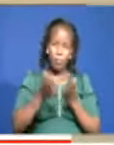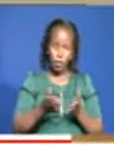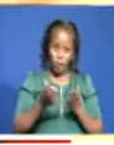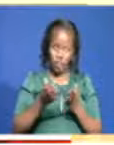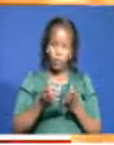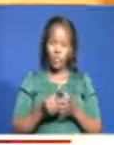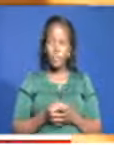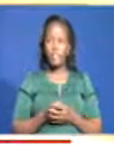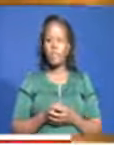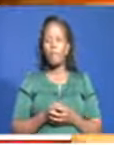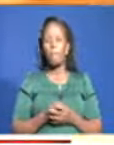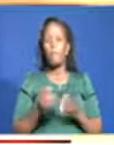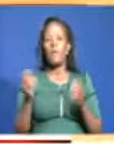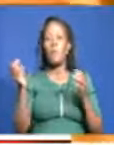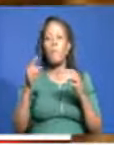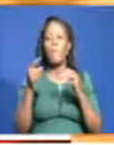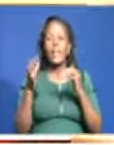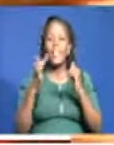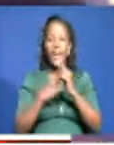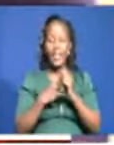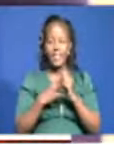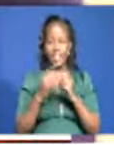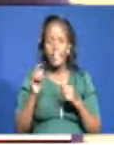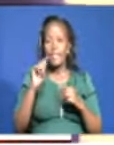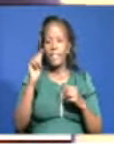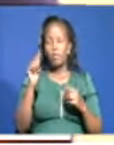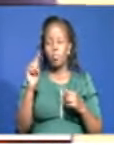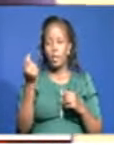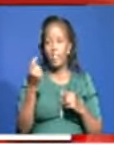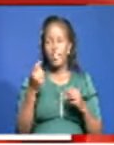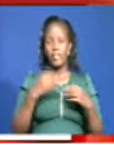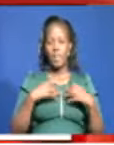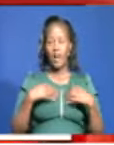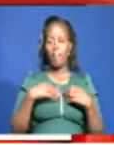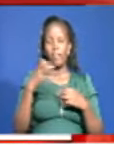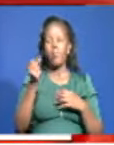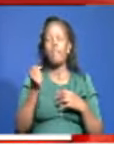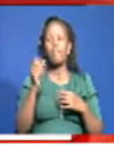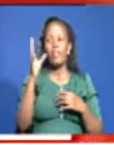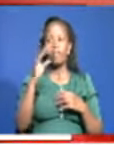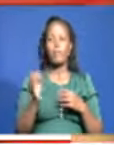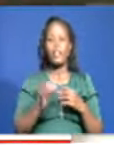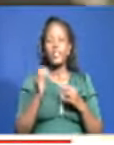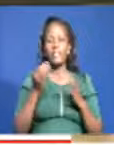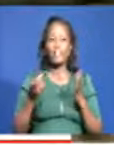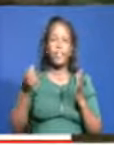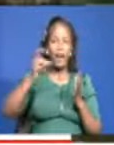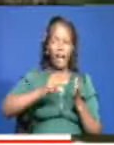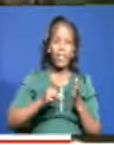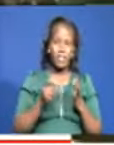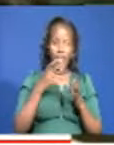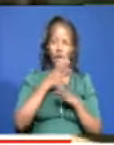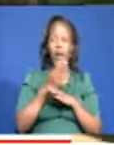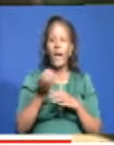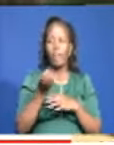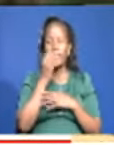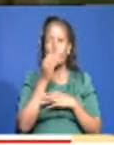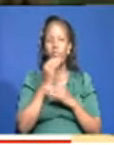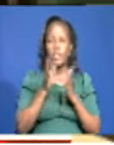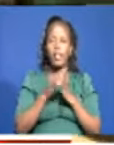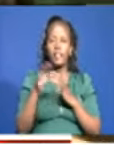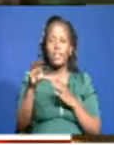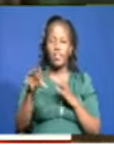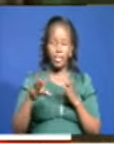In August, Kenya's annual inflation rate hit a five-year high of 8.3%, driven by food, transport and fuel